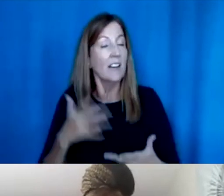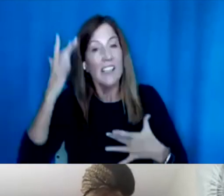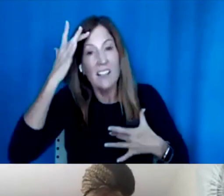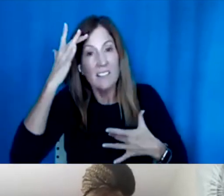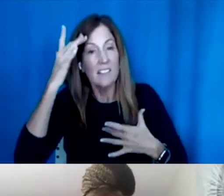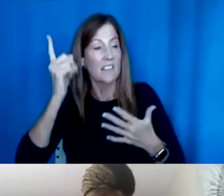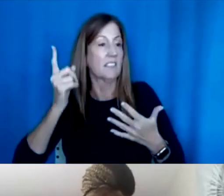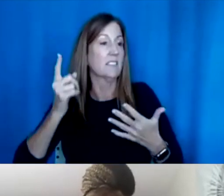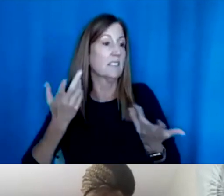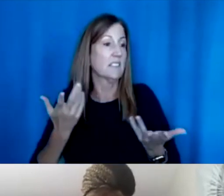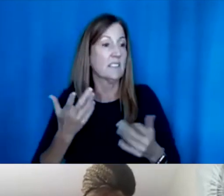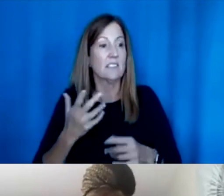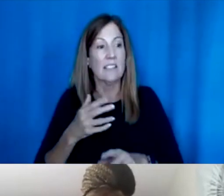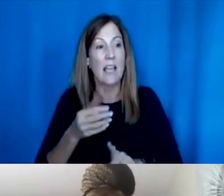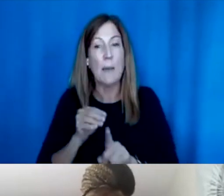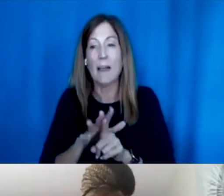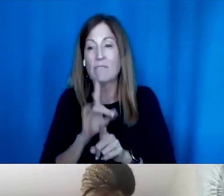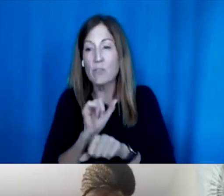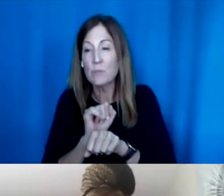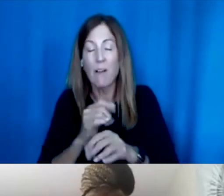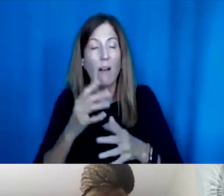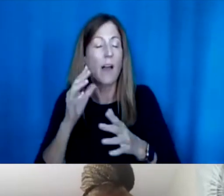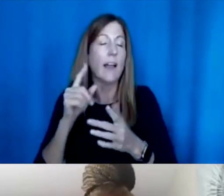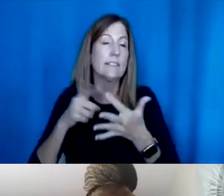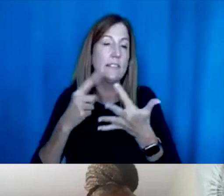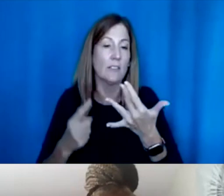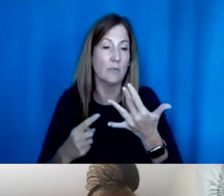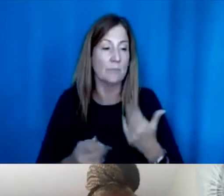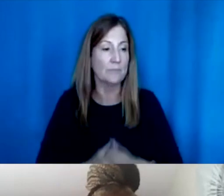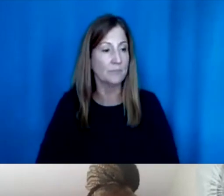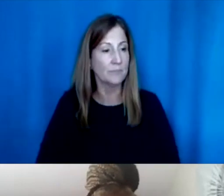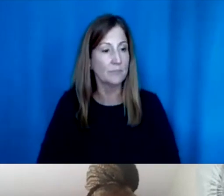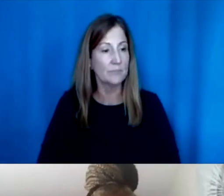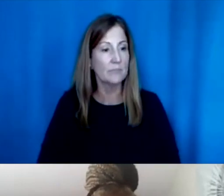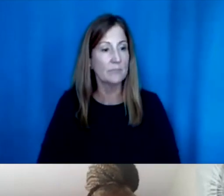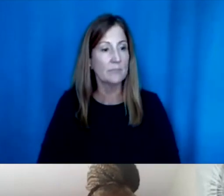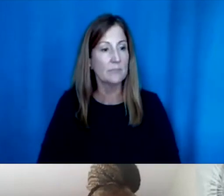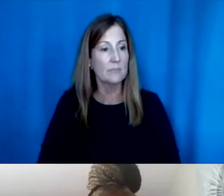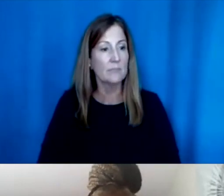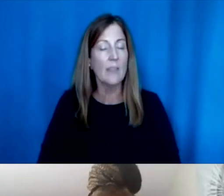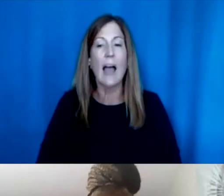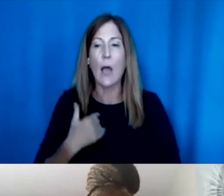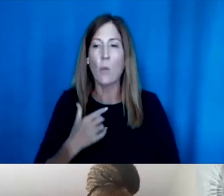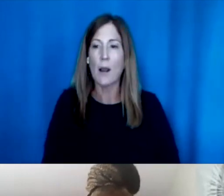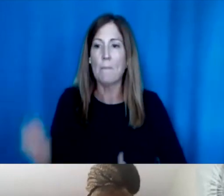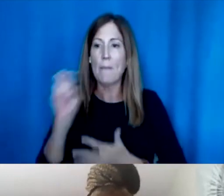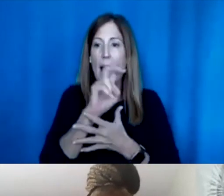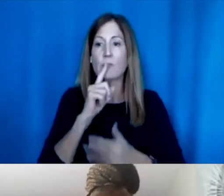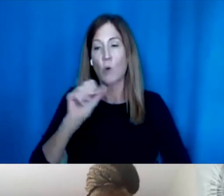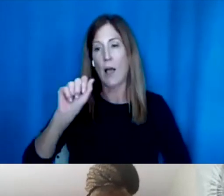cetera. And I wanted to jump back up, and I believe it's Alexis,